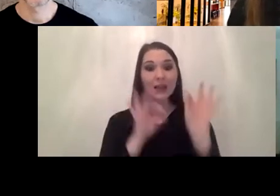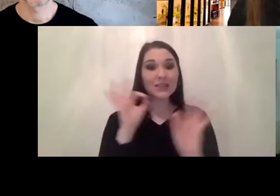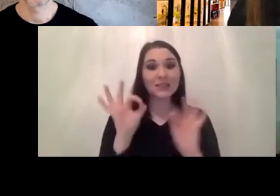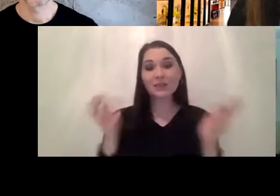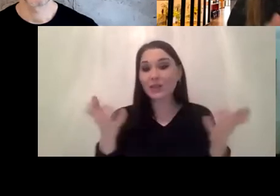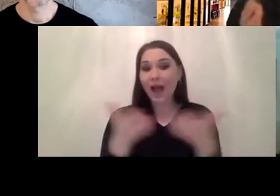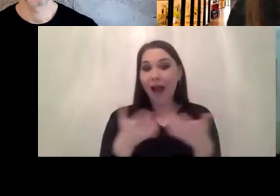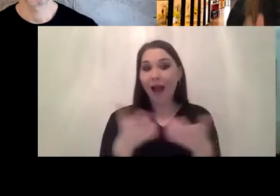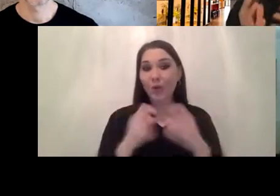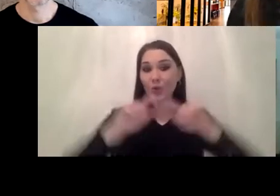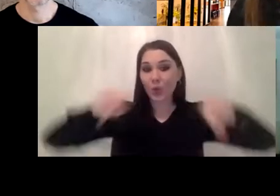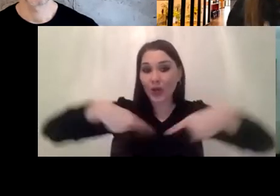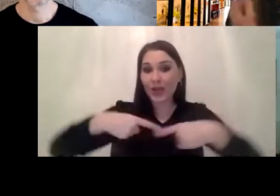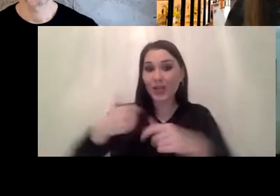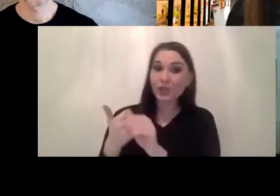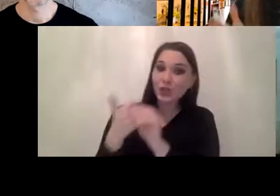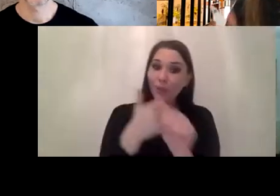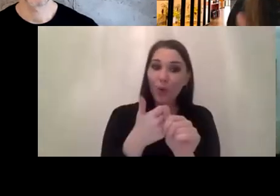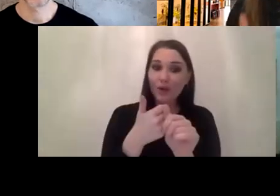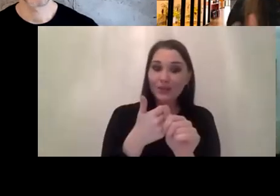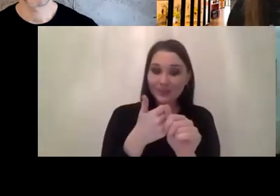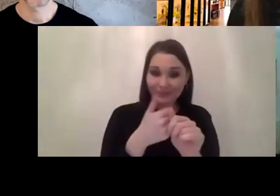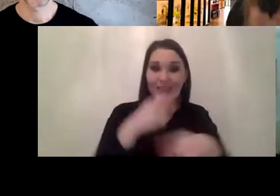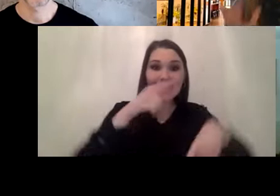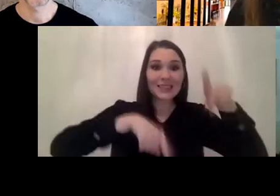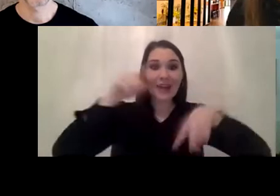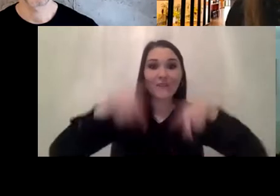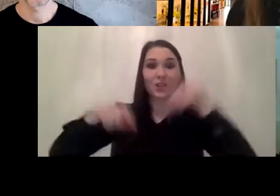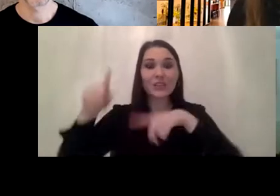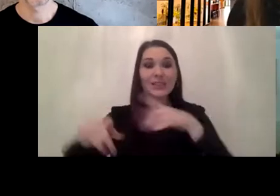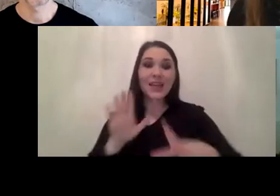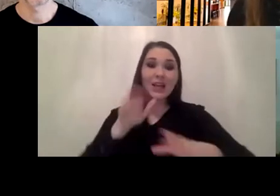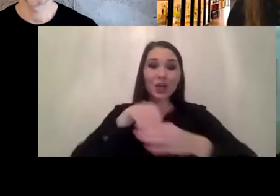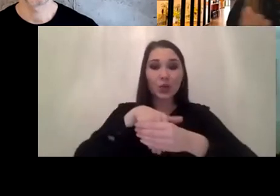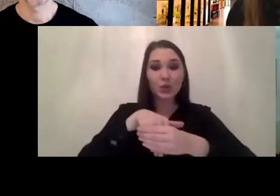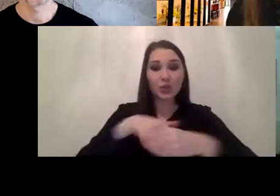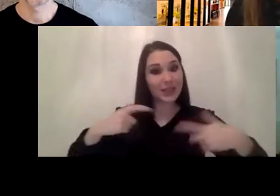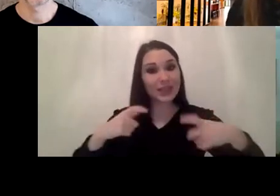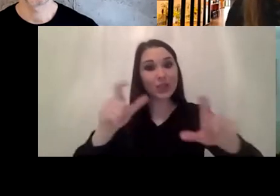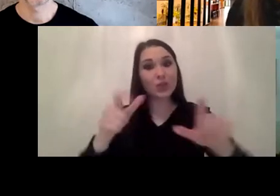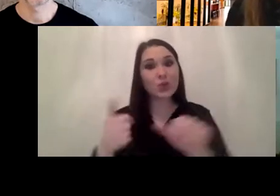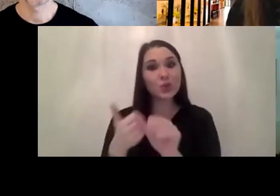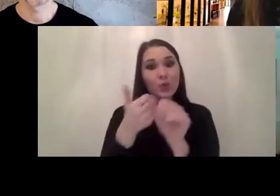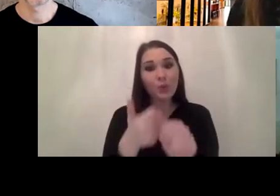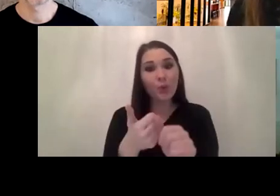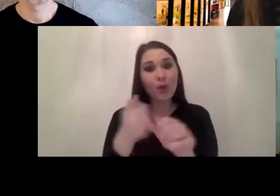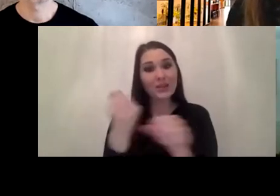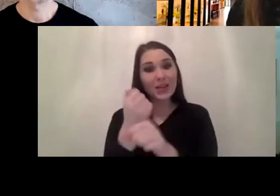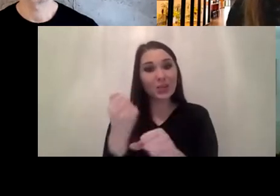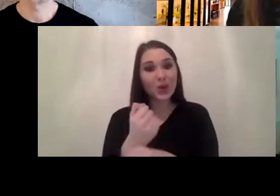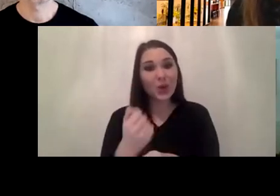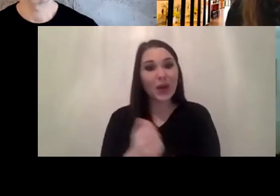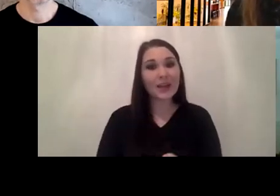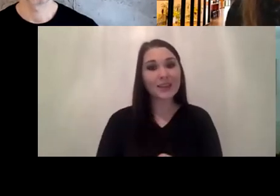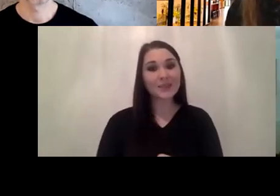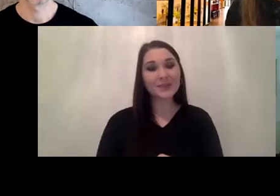we support diversity and inclusion? What are the key things that we need to be continue supporting and continue be doing?